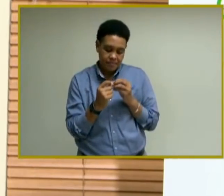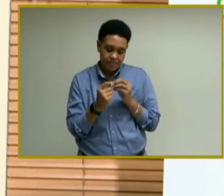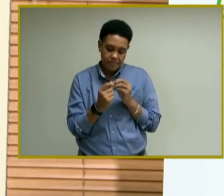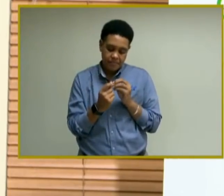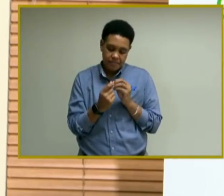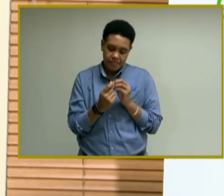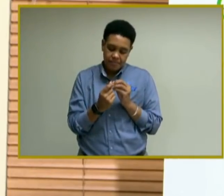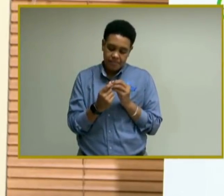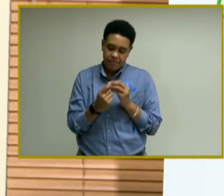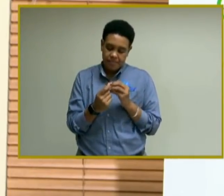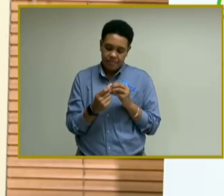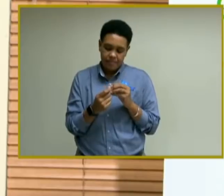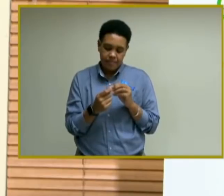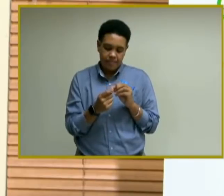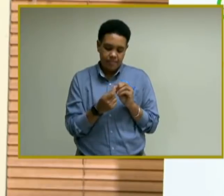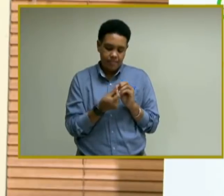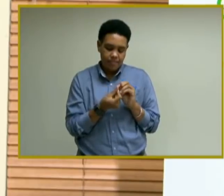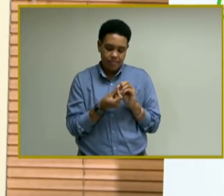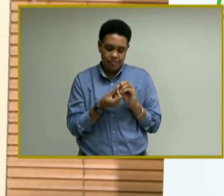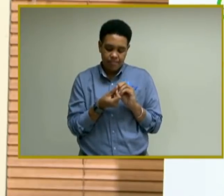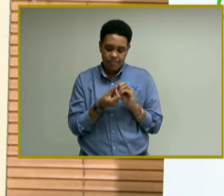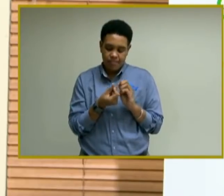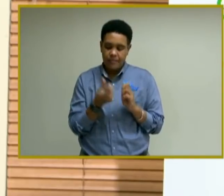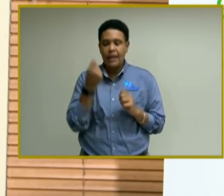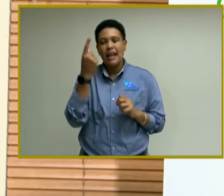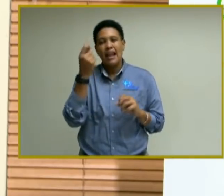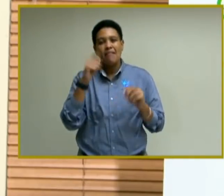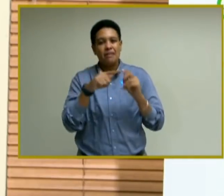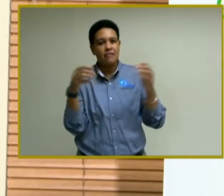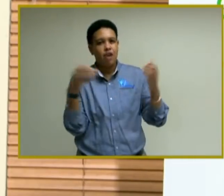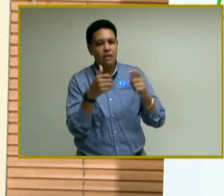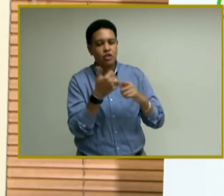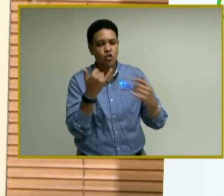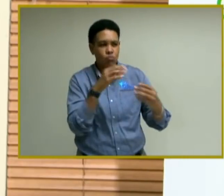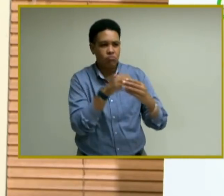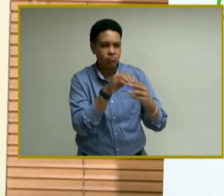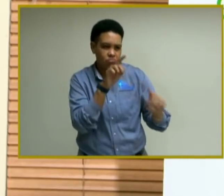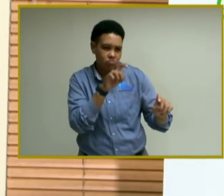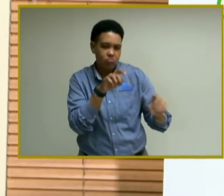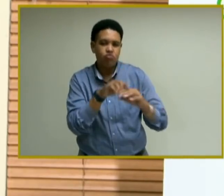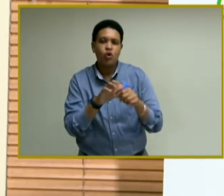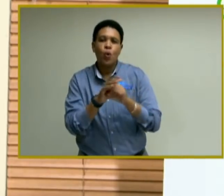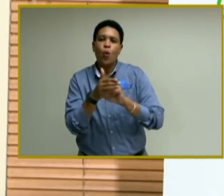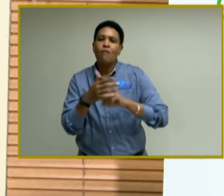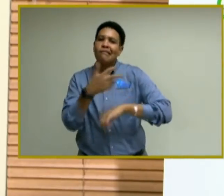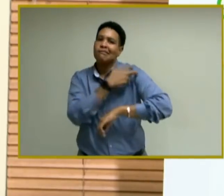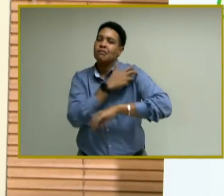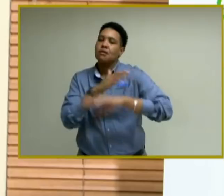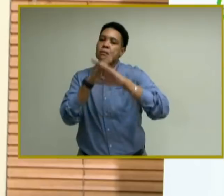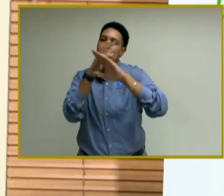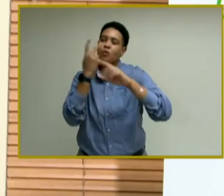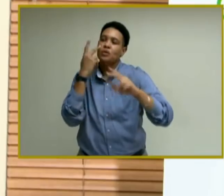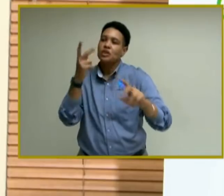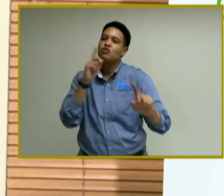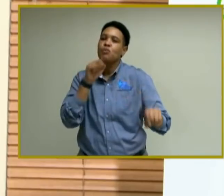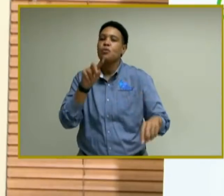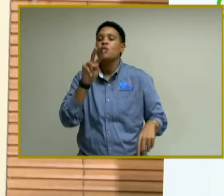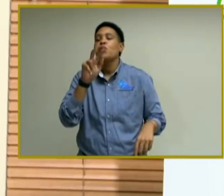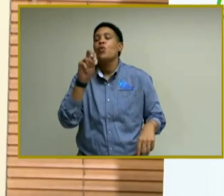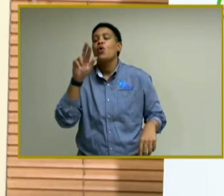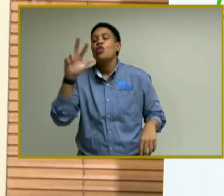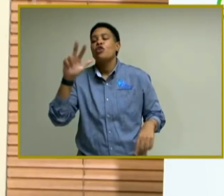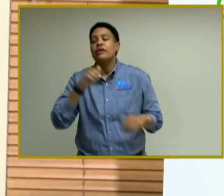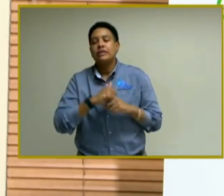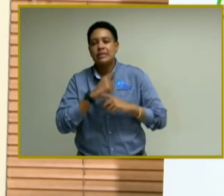entities that are now engaged in trials of COVID-19 vaccines. You have seen reported 2 or 3 of those